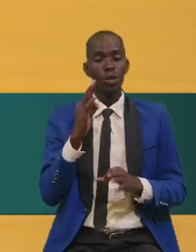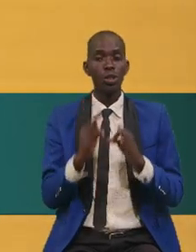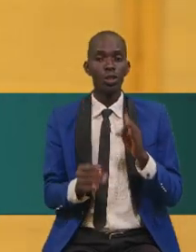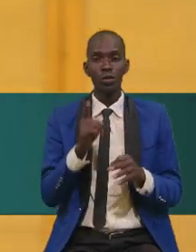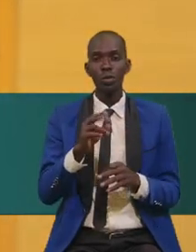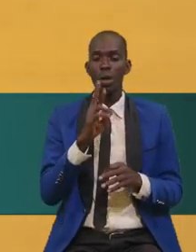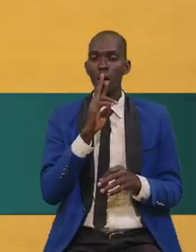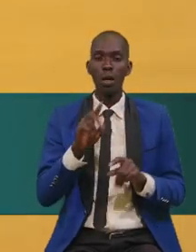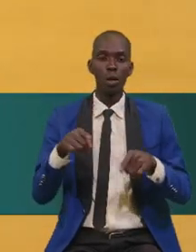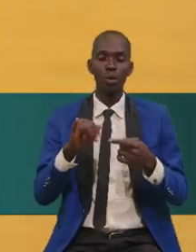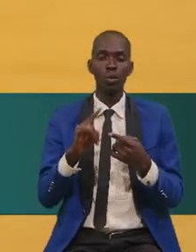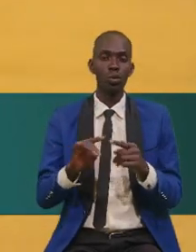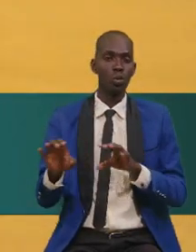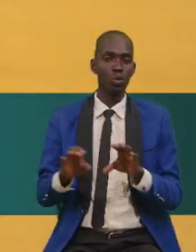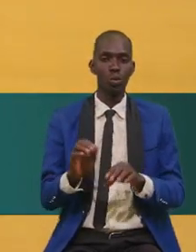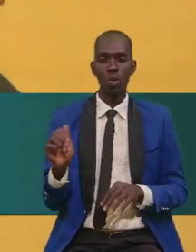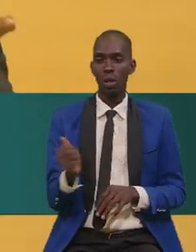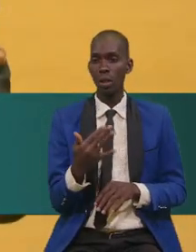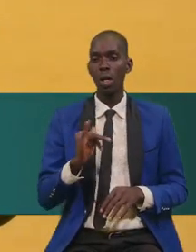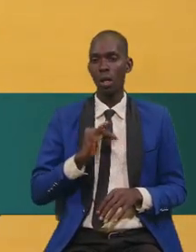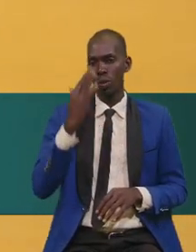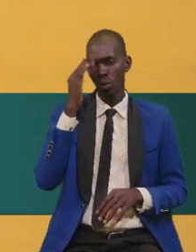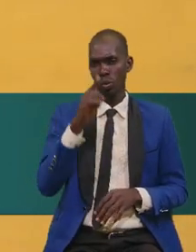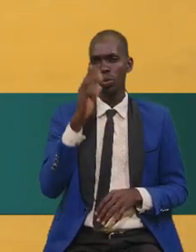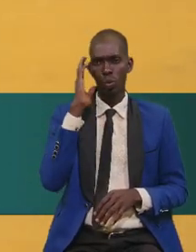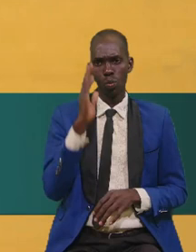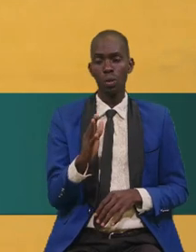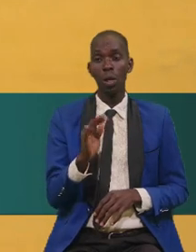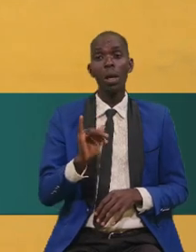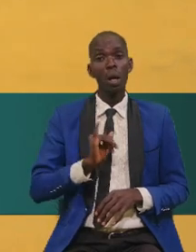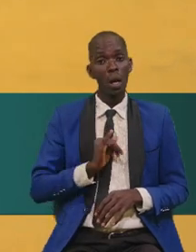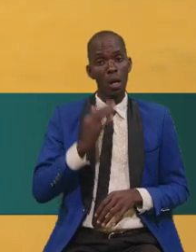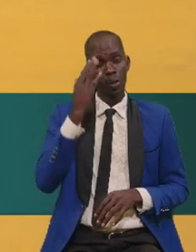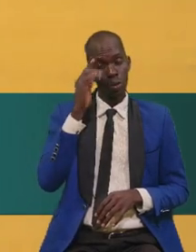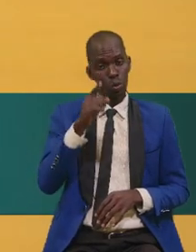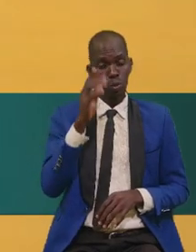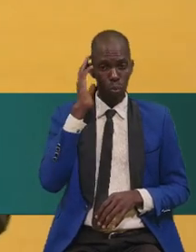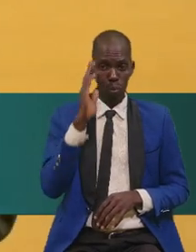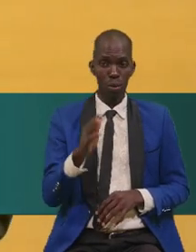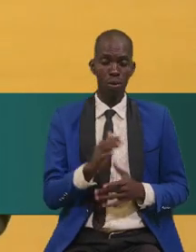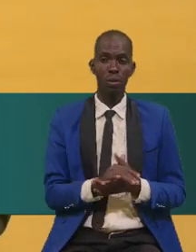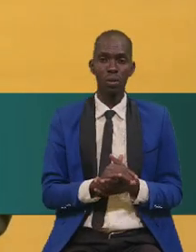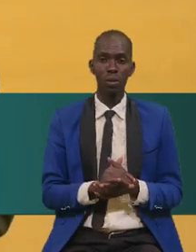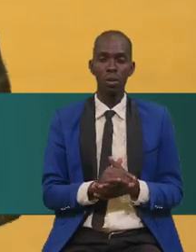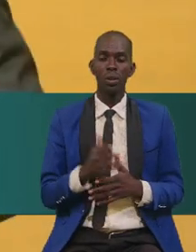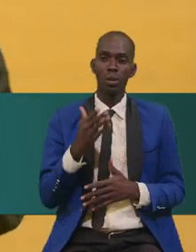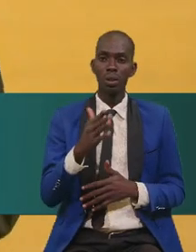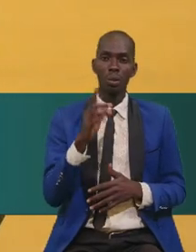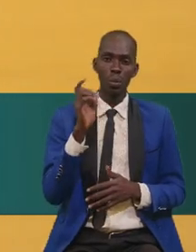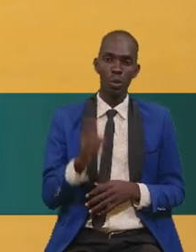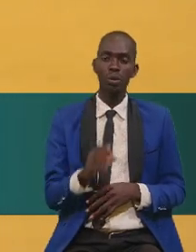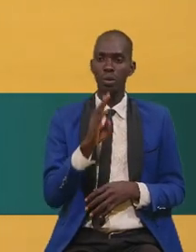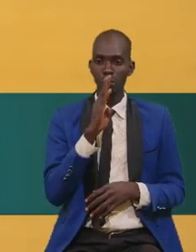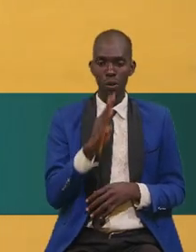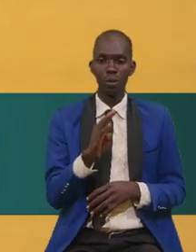anything, and I know you will, I said you will, there must be focus. When I was